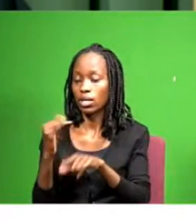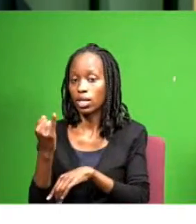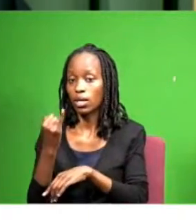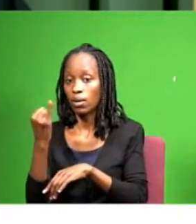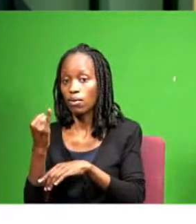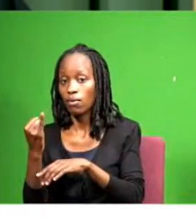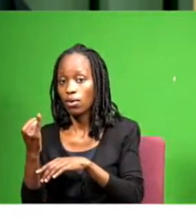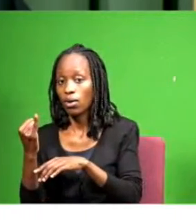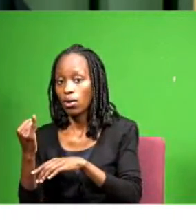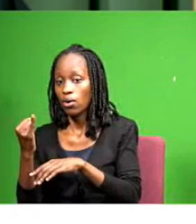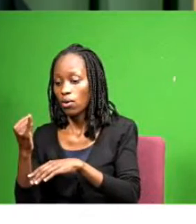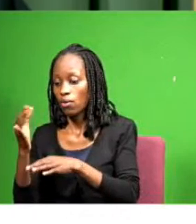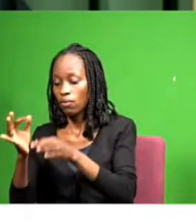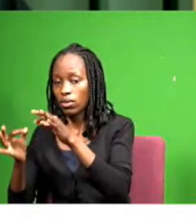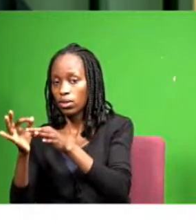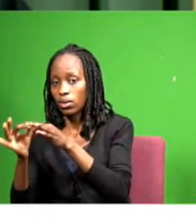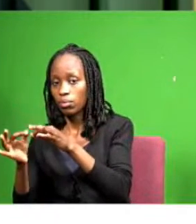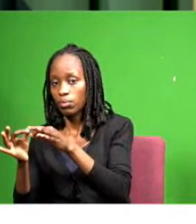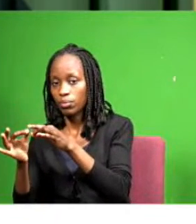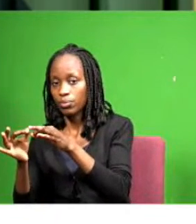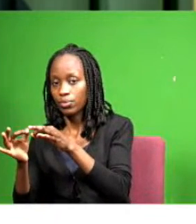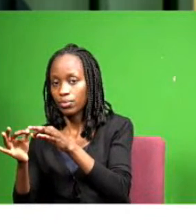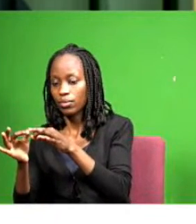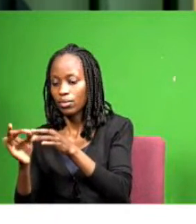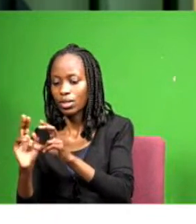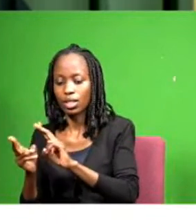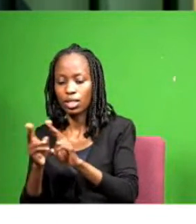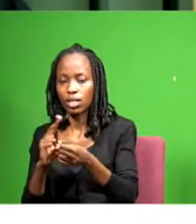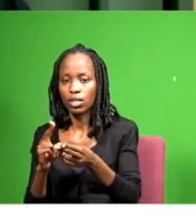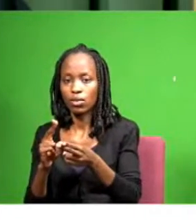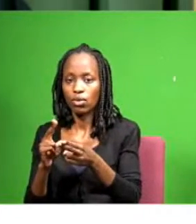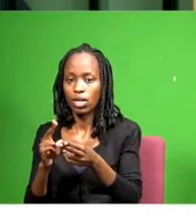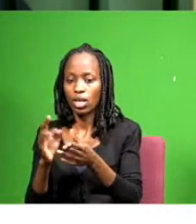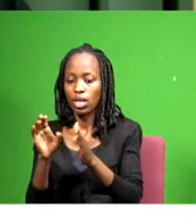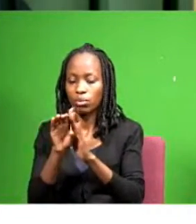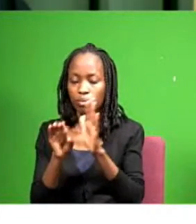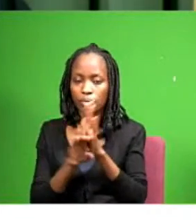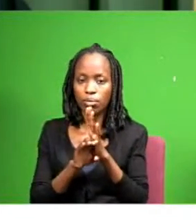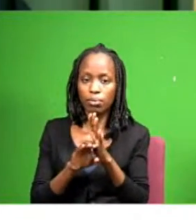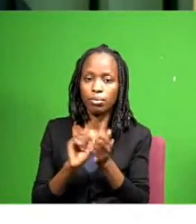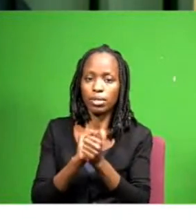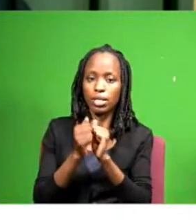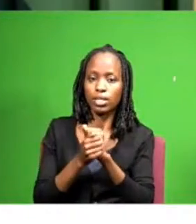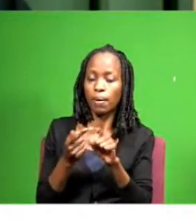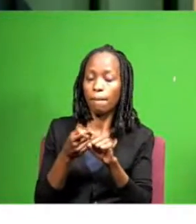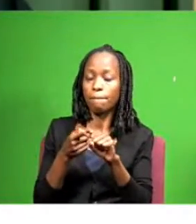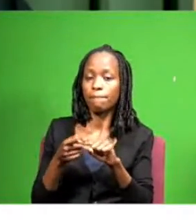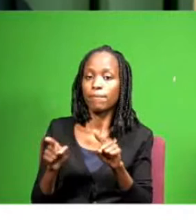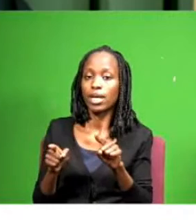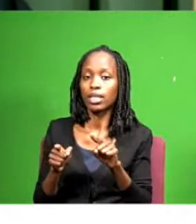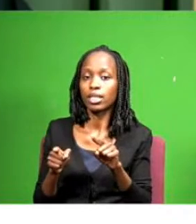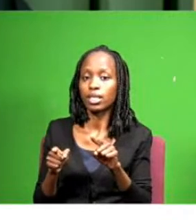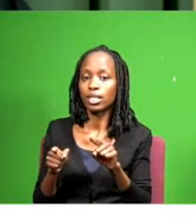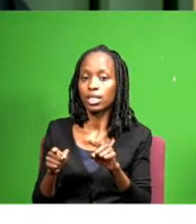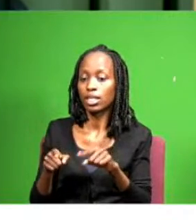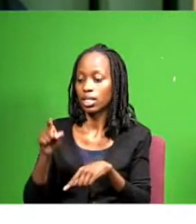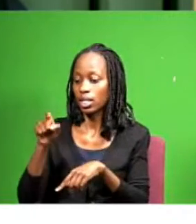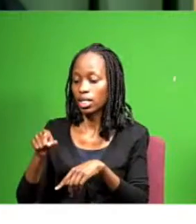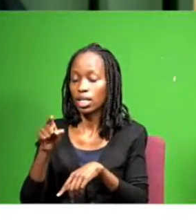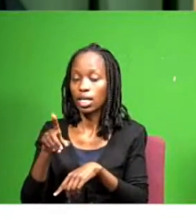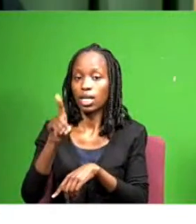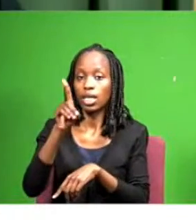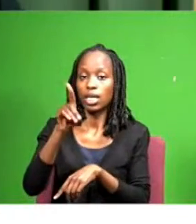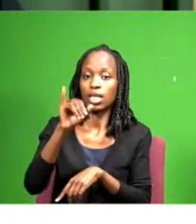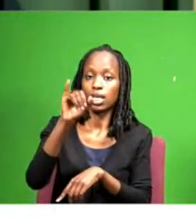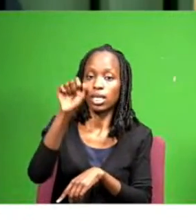judiciary, is not an ordinary constitutional amendment. It amounts to a dismemberment of